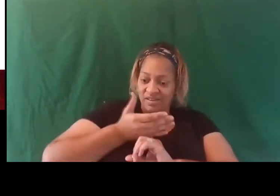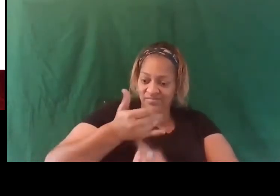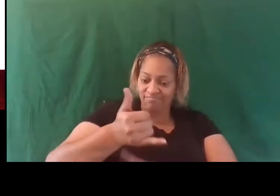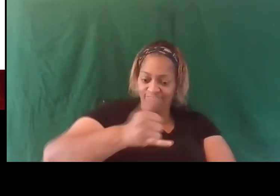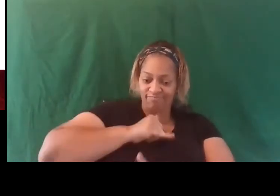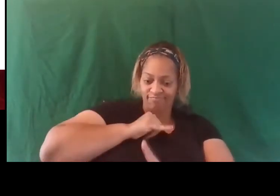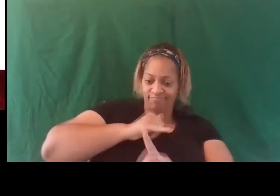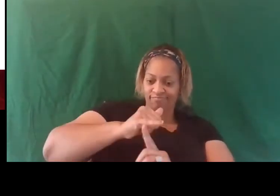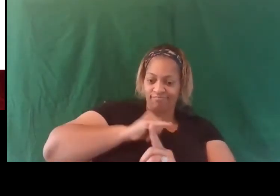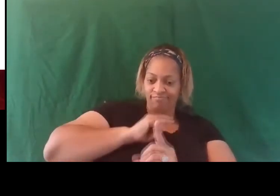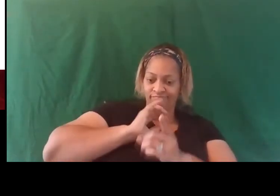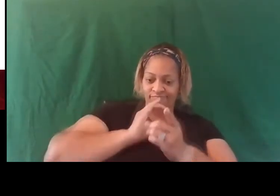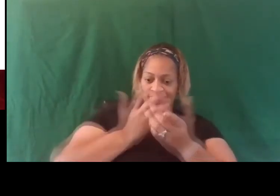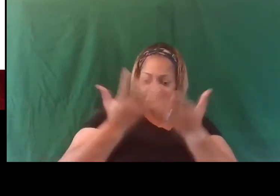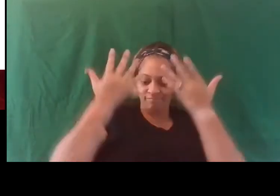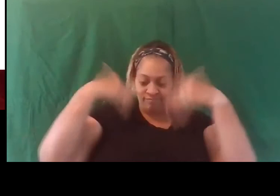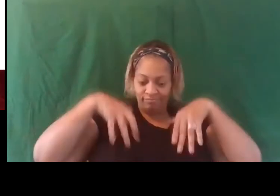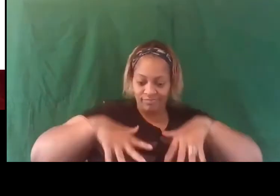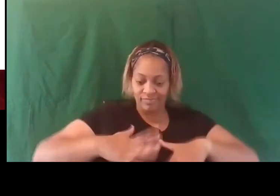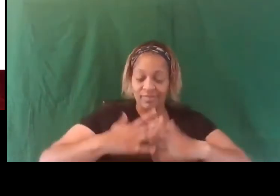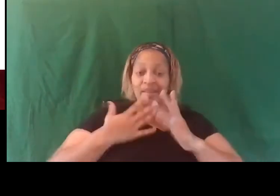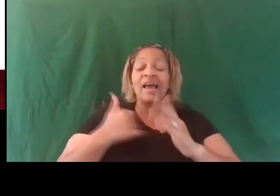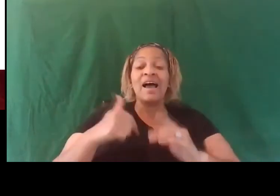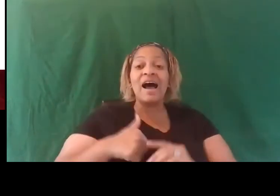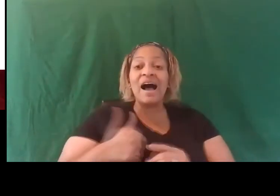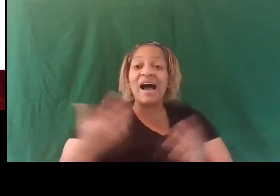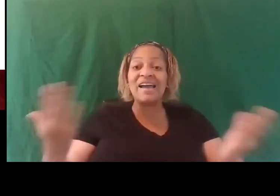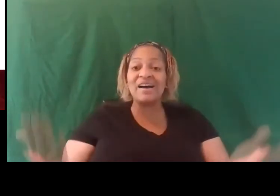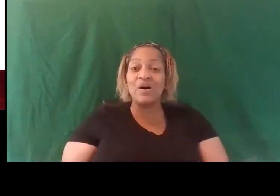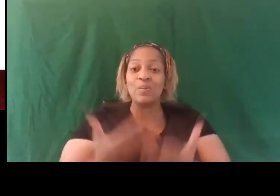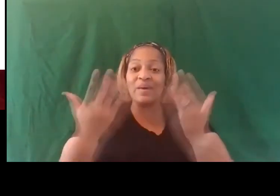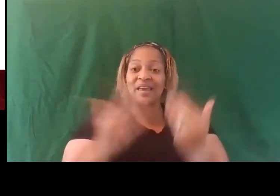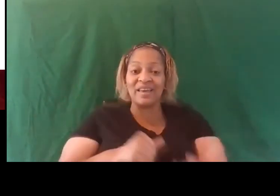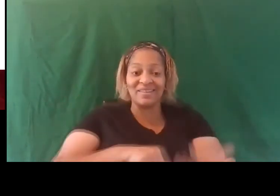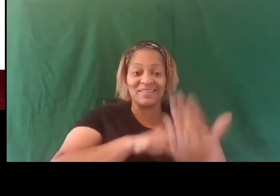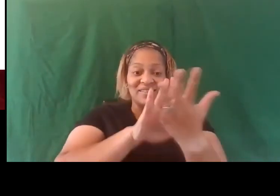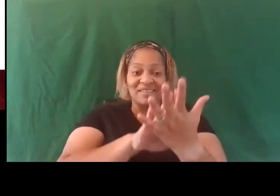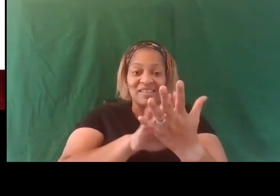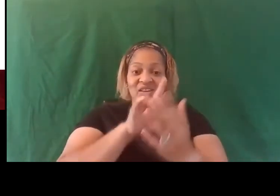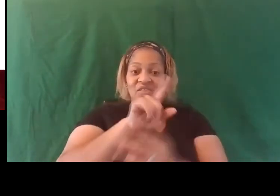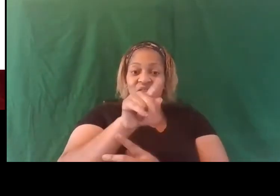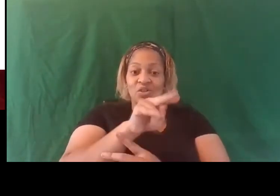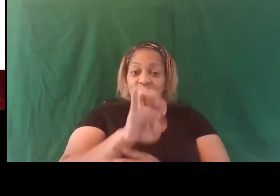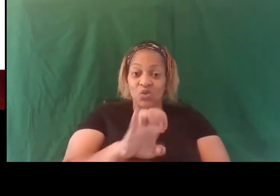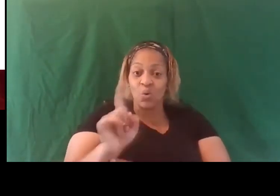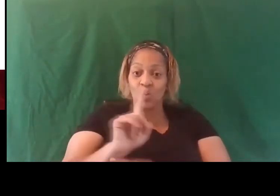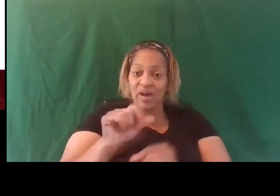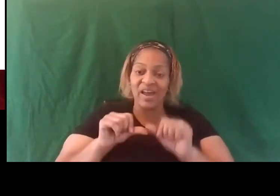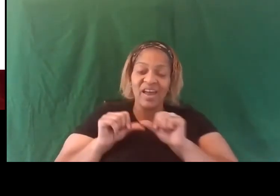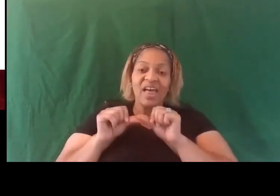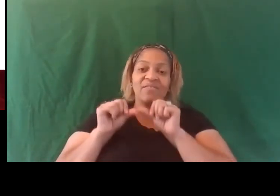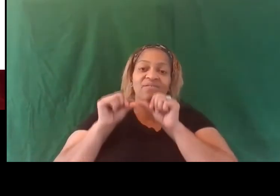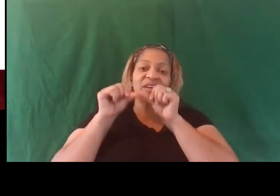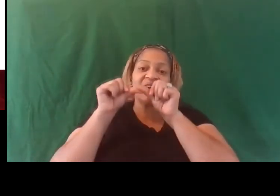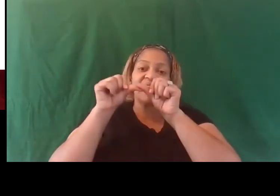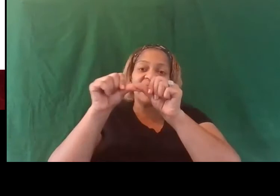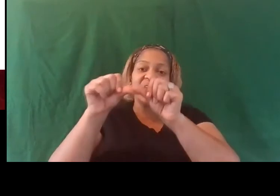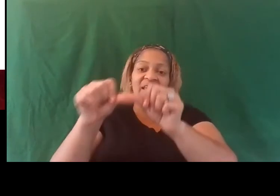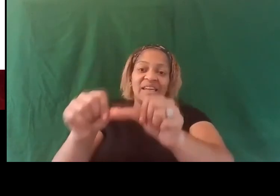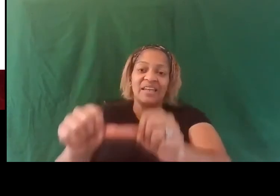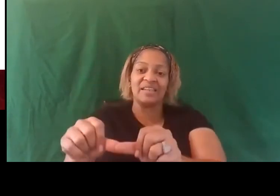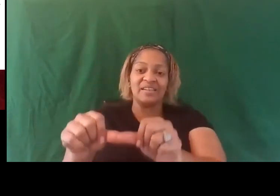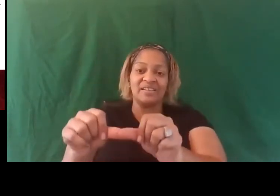me. I exist in the zone of infinity. What universal laws or